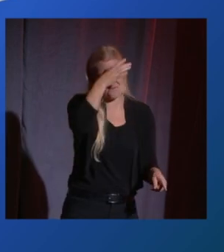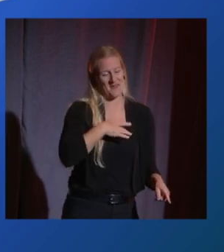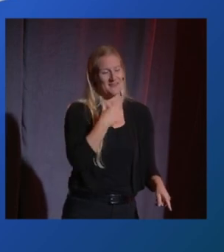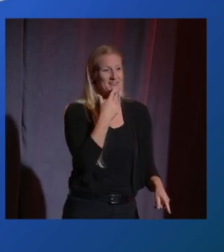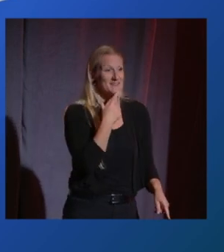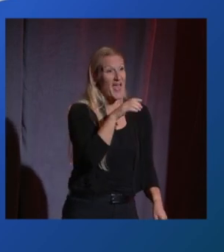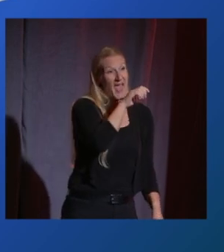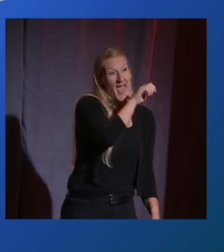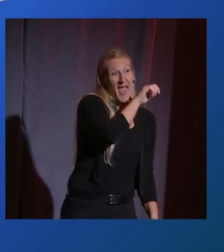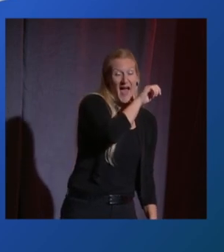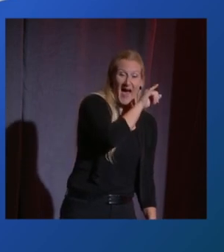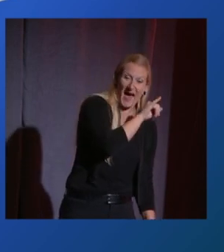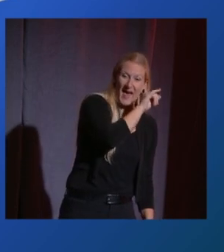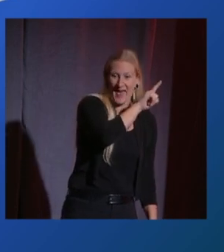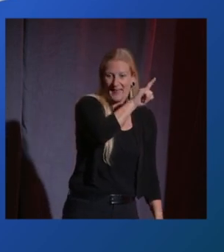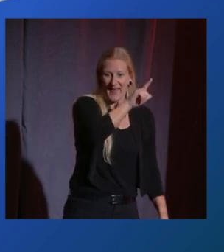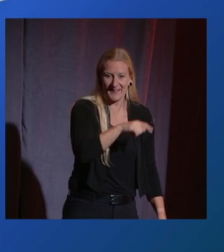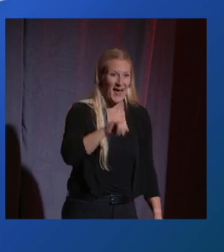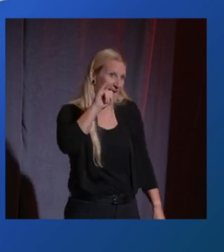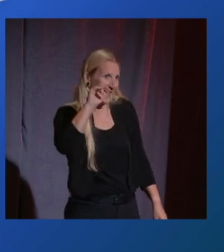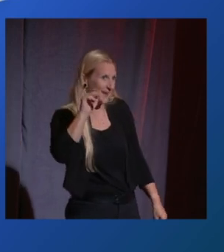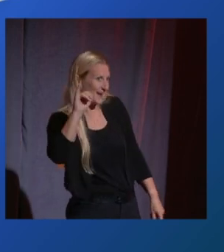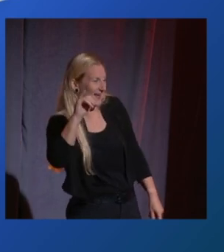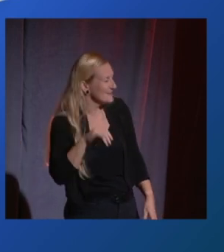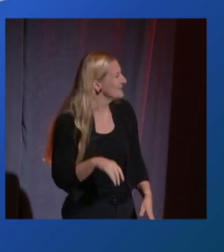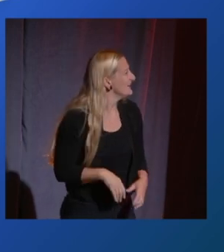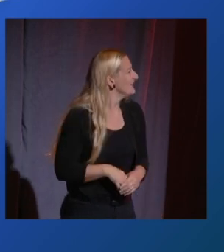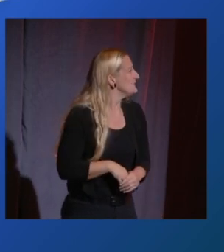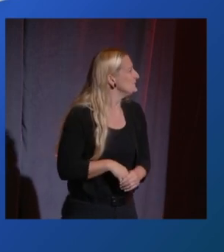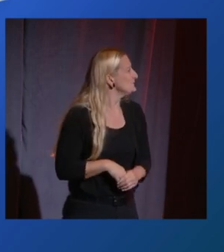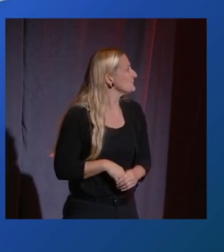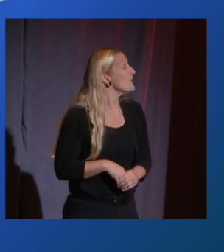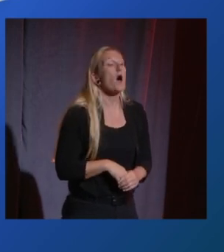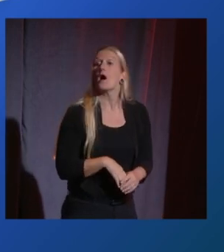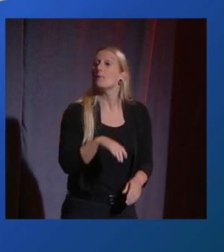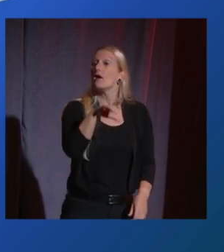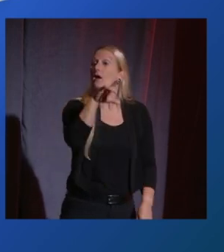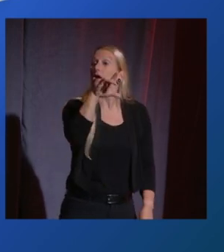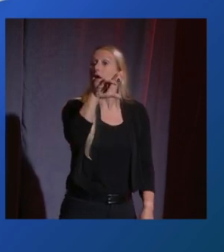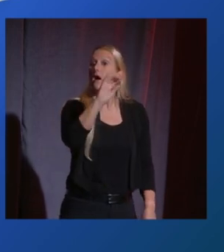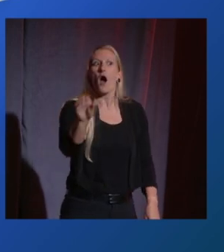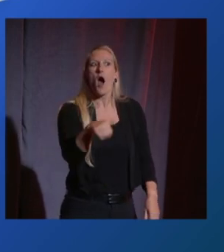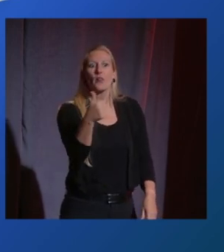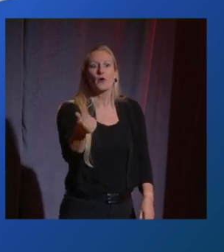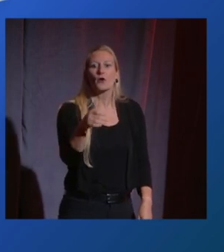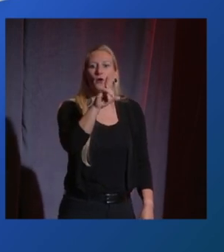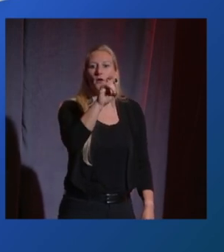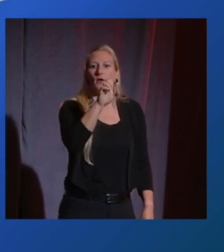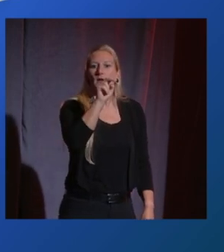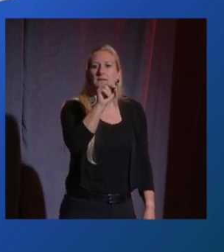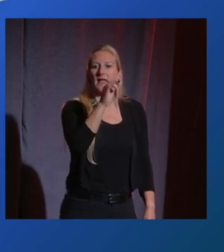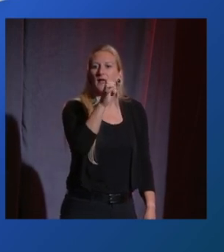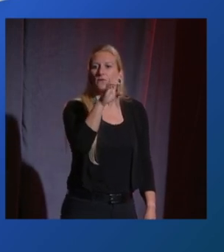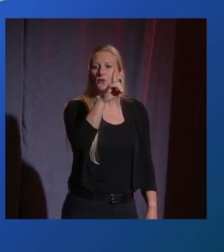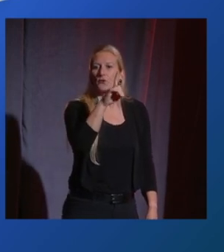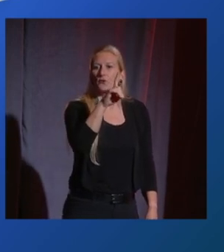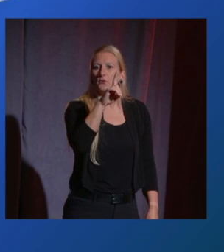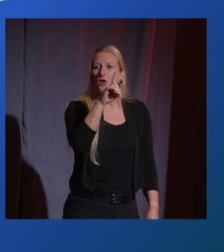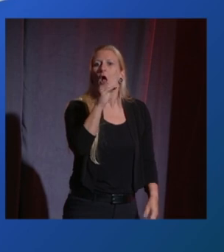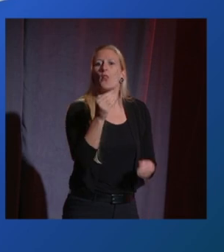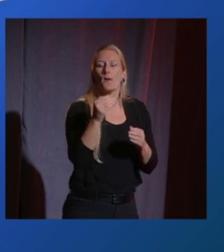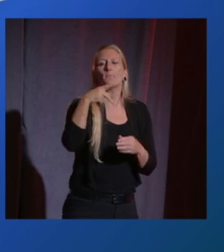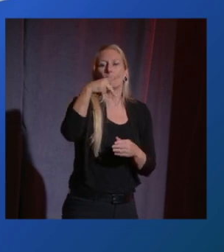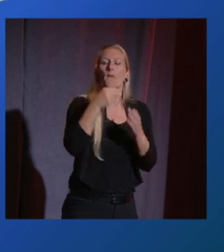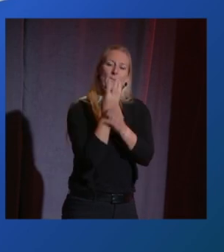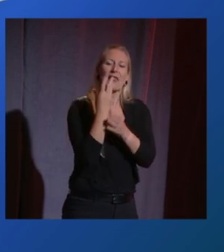yes I love it how about the Danford uh plant Center I saw you I saw you